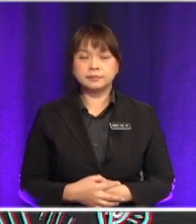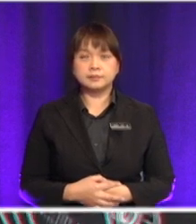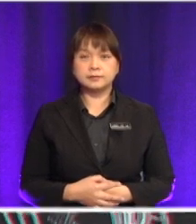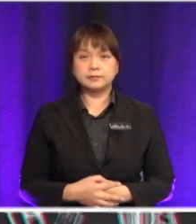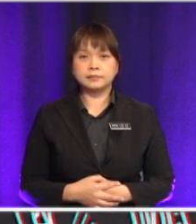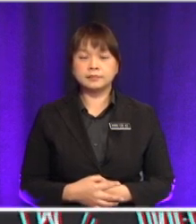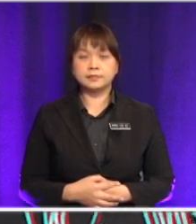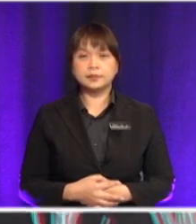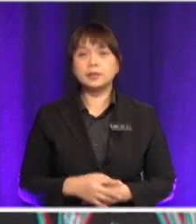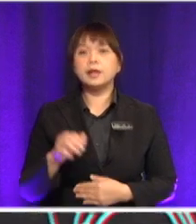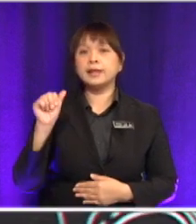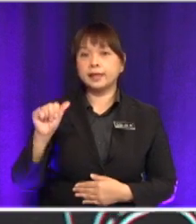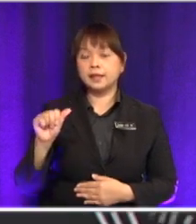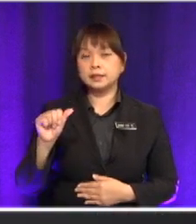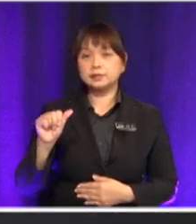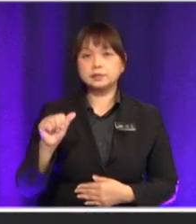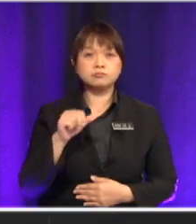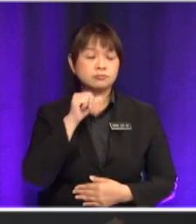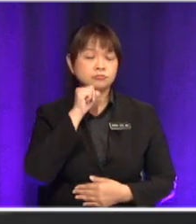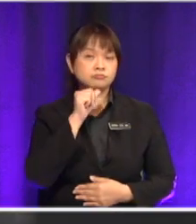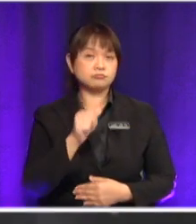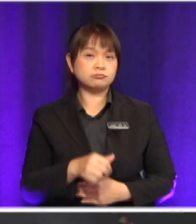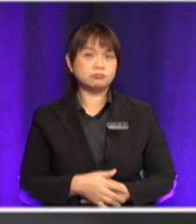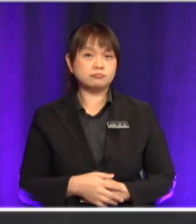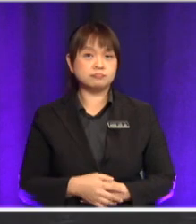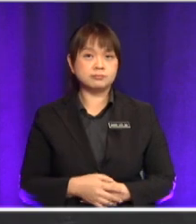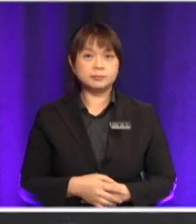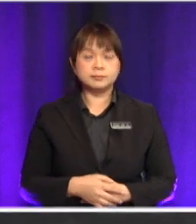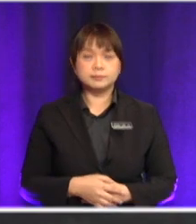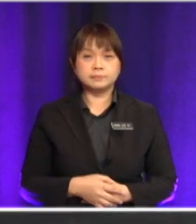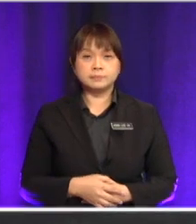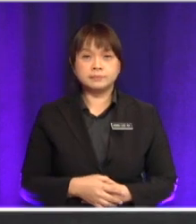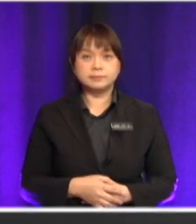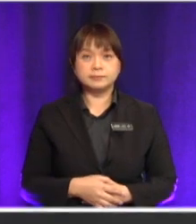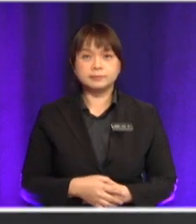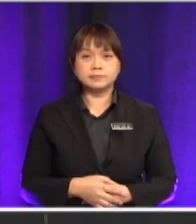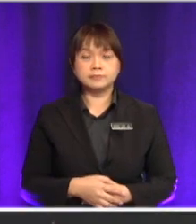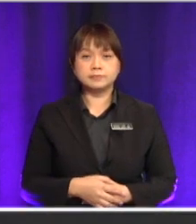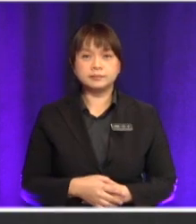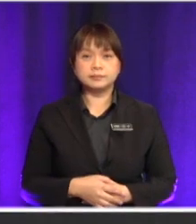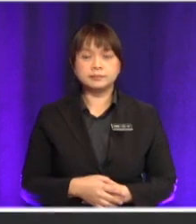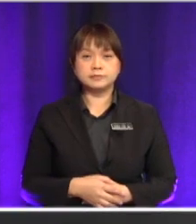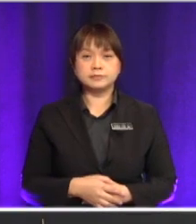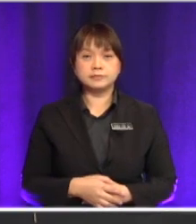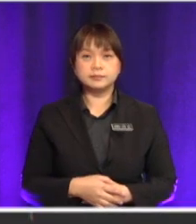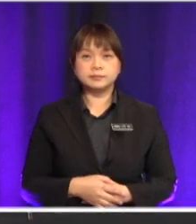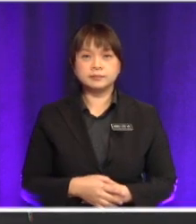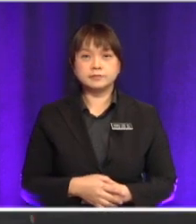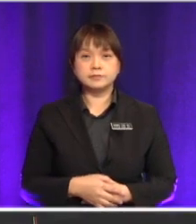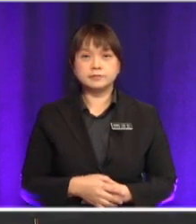in English. The most common letter in English is E. E. Yes, E, yes. Oh, you've given a bit of a hint